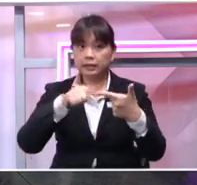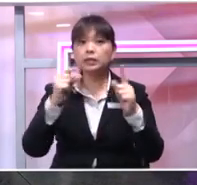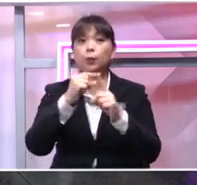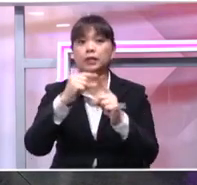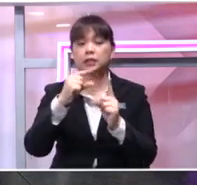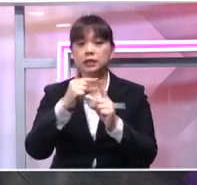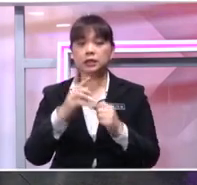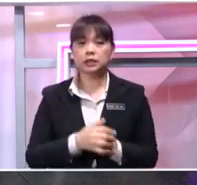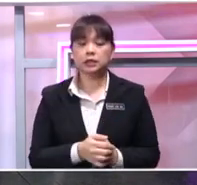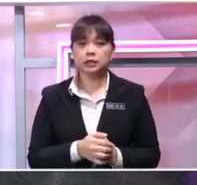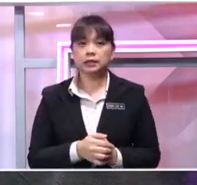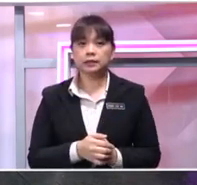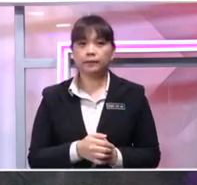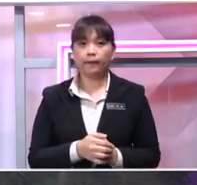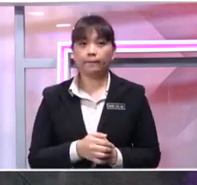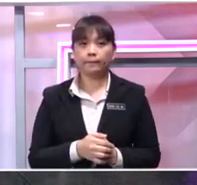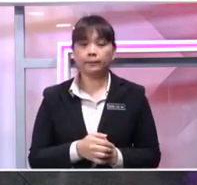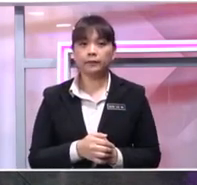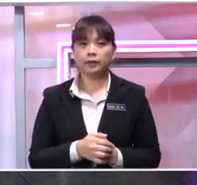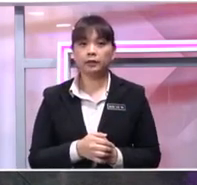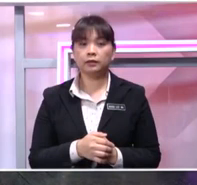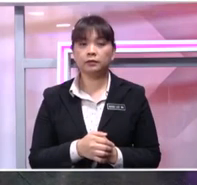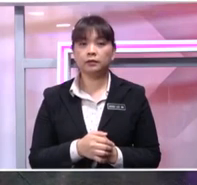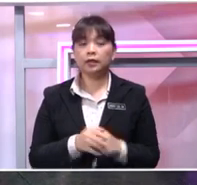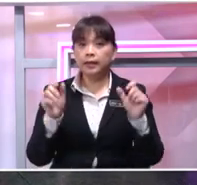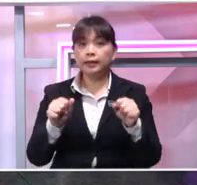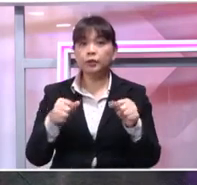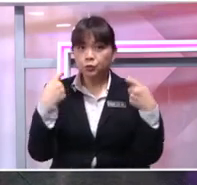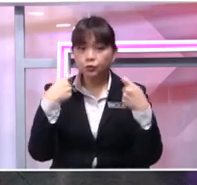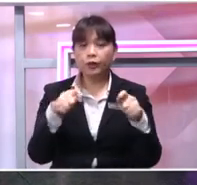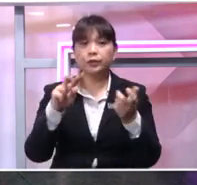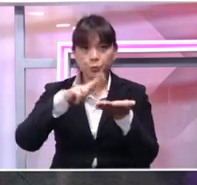Hanis, can you please read the full sentence of deactivating?